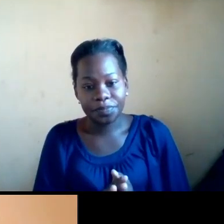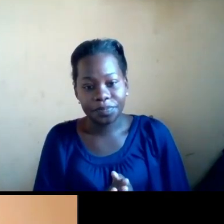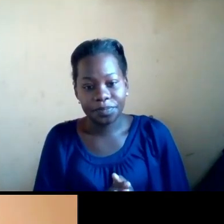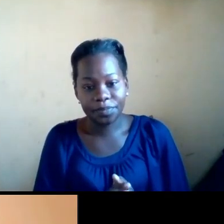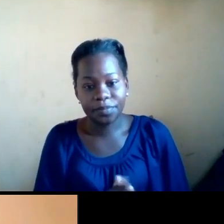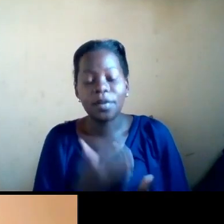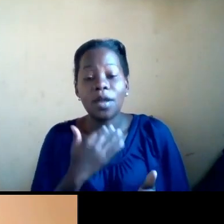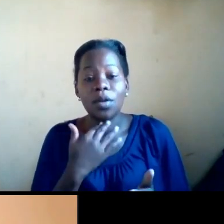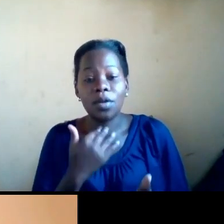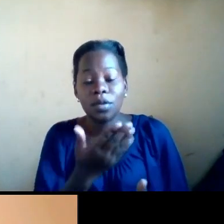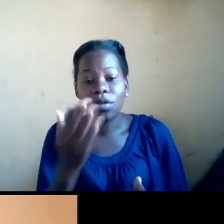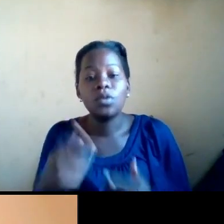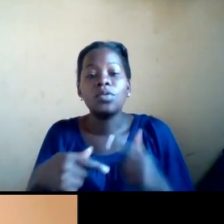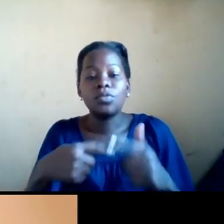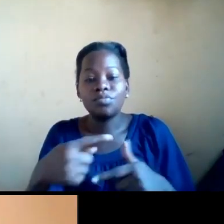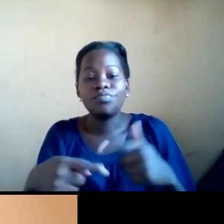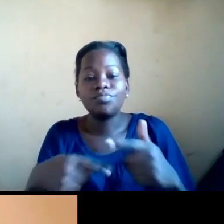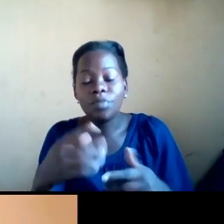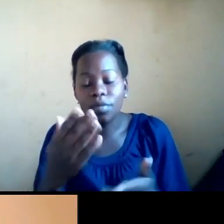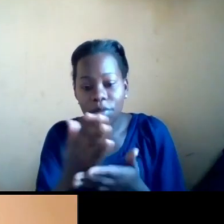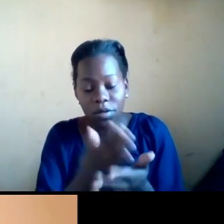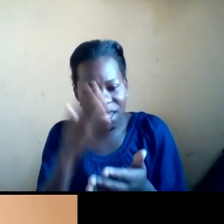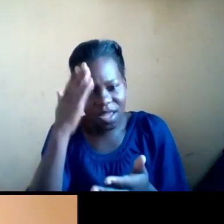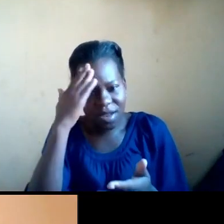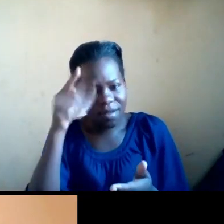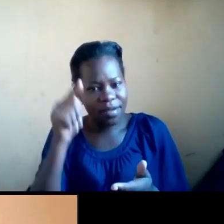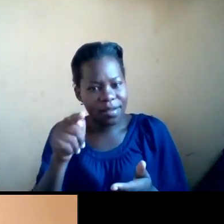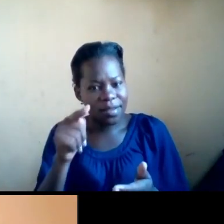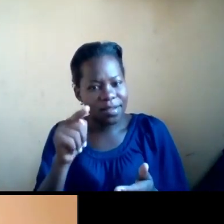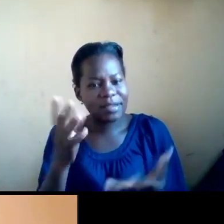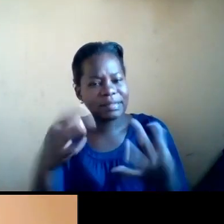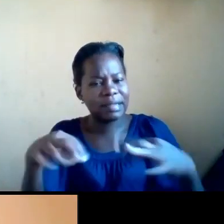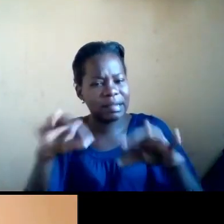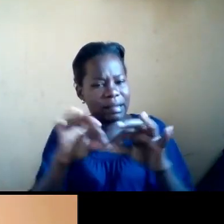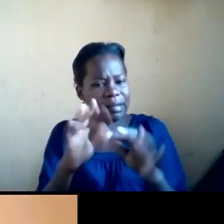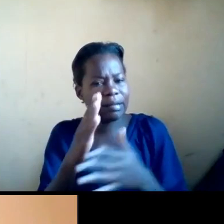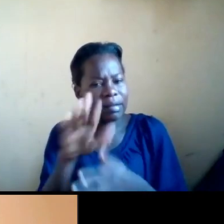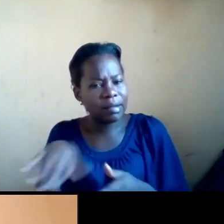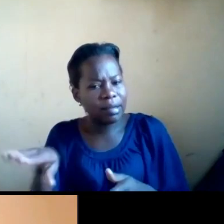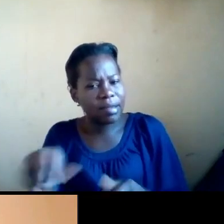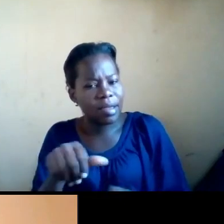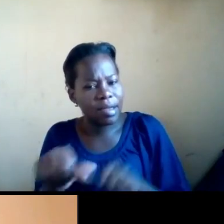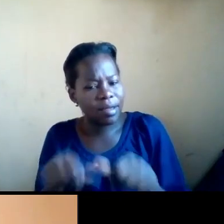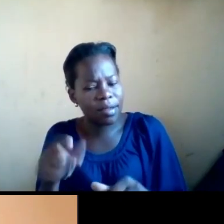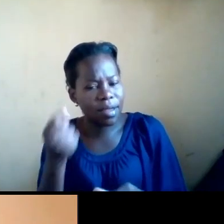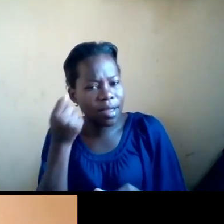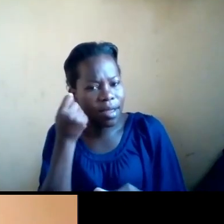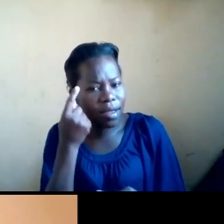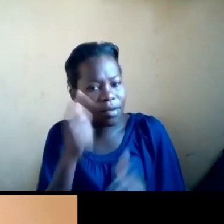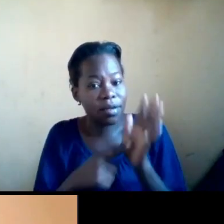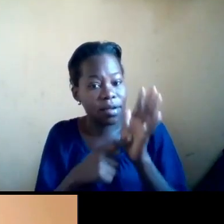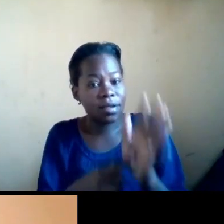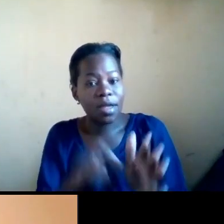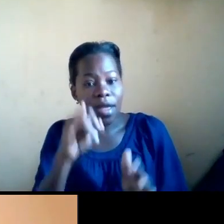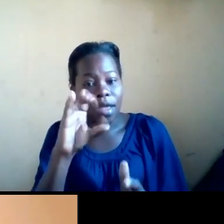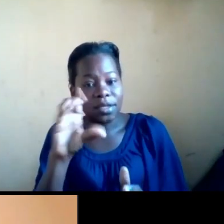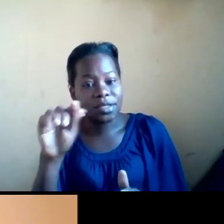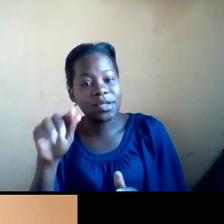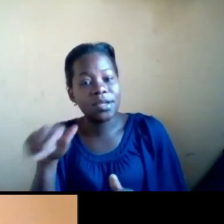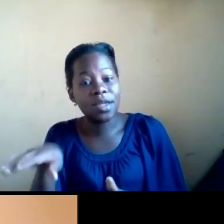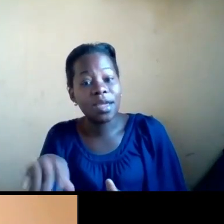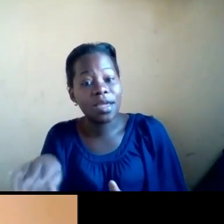you go on long enough because I know that this is a key part of this ideathon, and especially within the ICT space. That's where most of